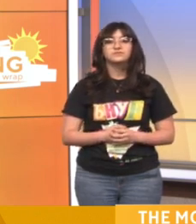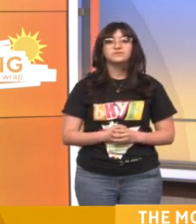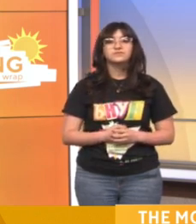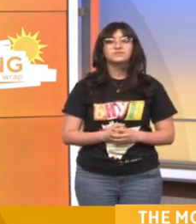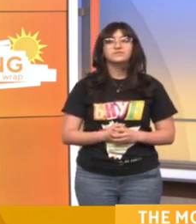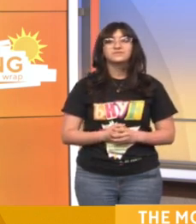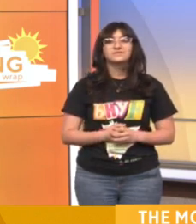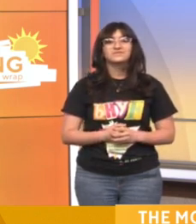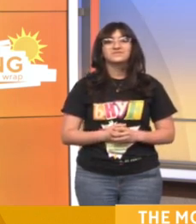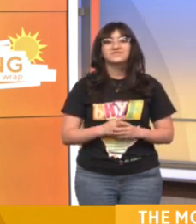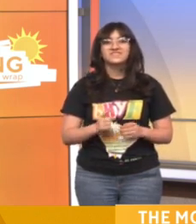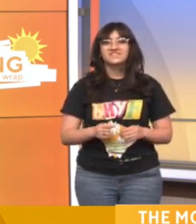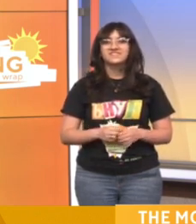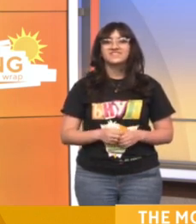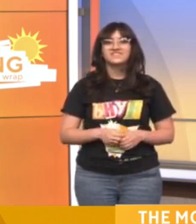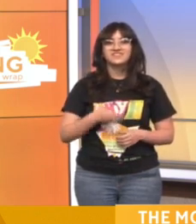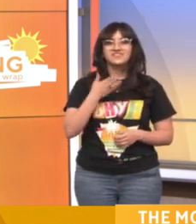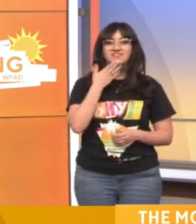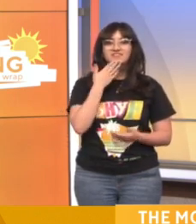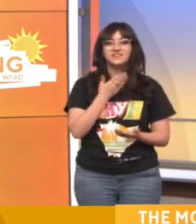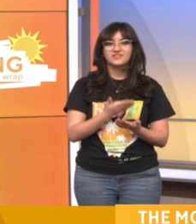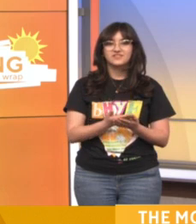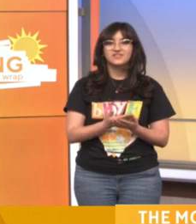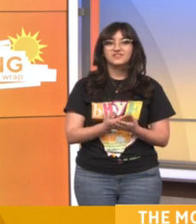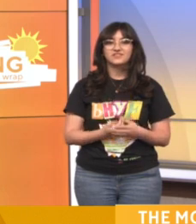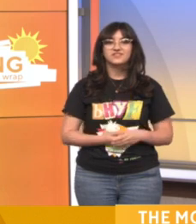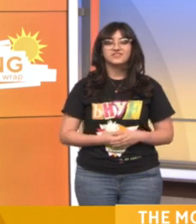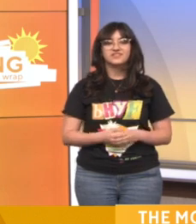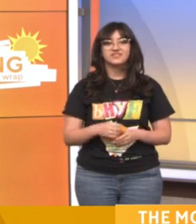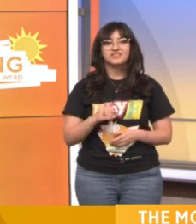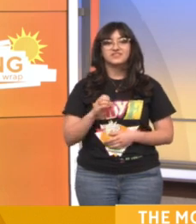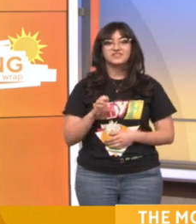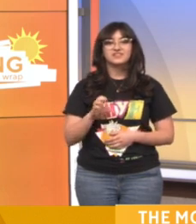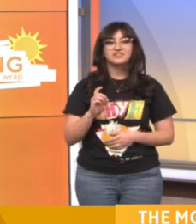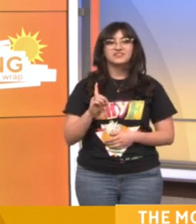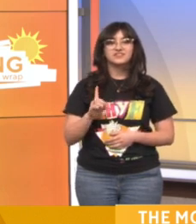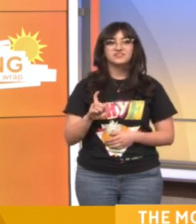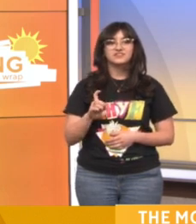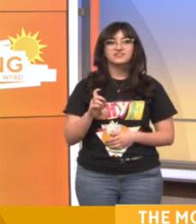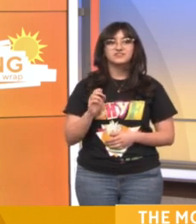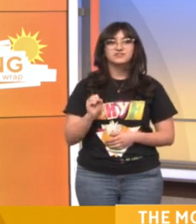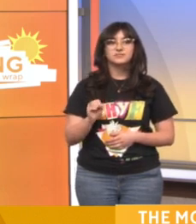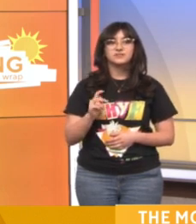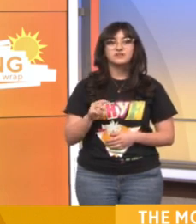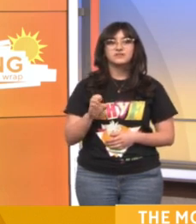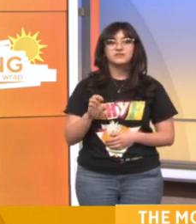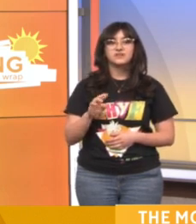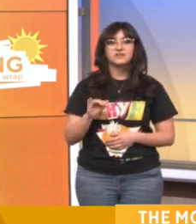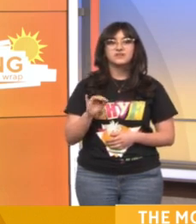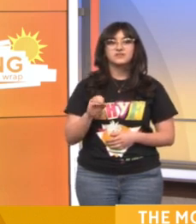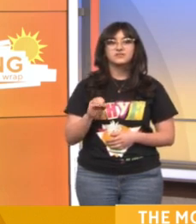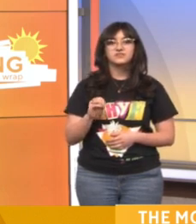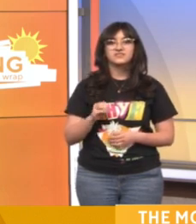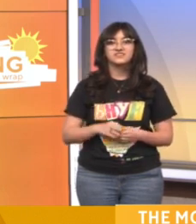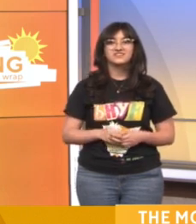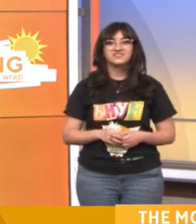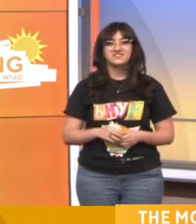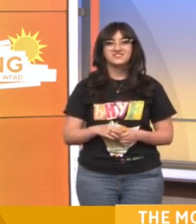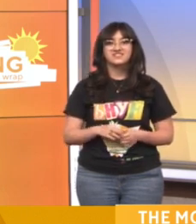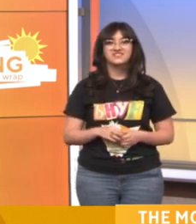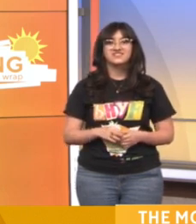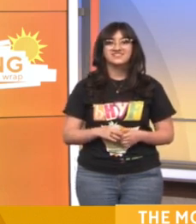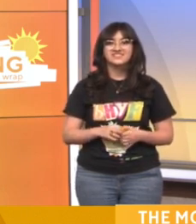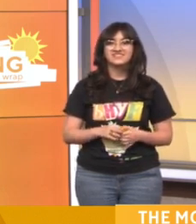gratifying experiences getting to, you know, harbor these relationships with the OG, you know, Ralph Macchio,